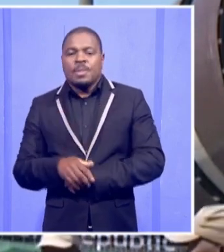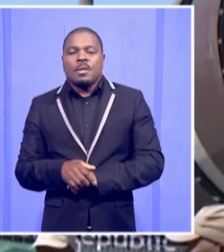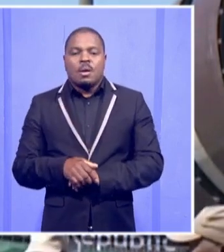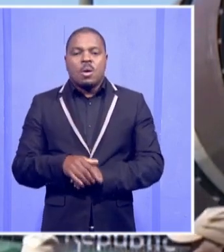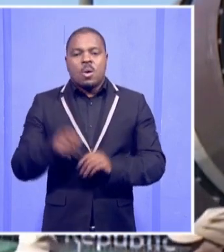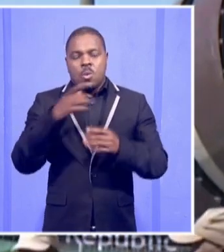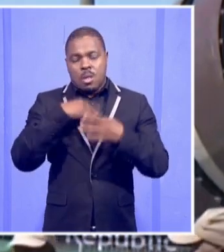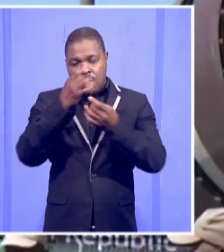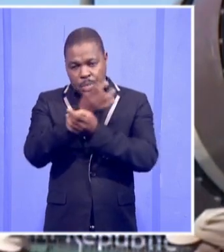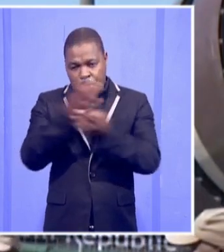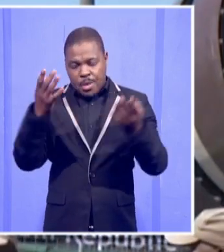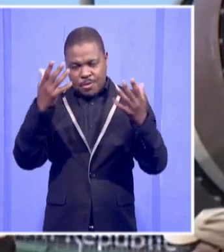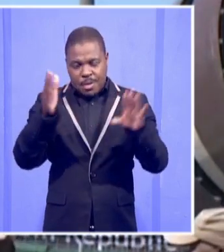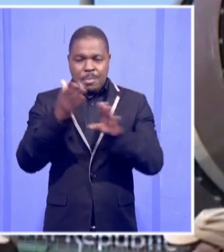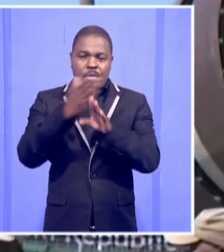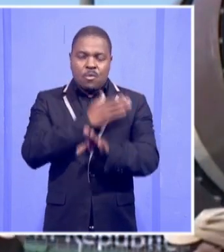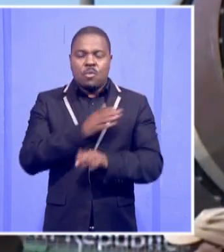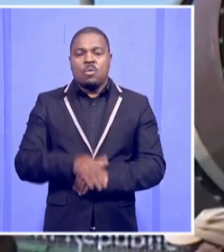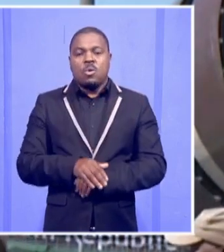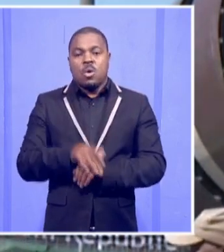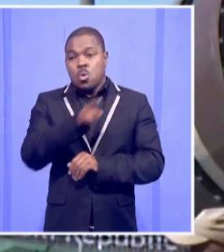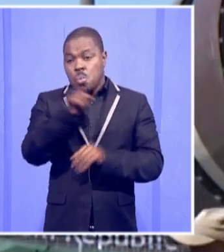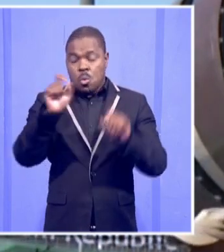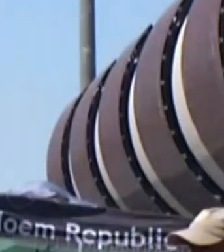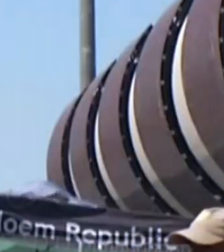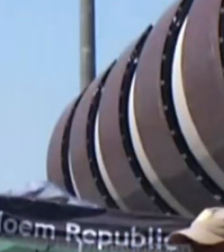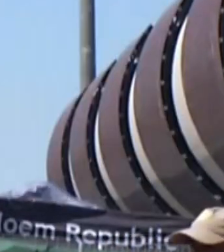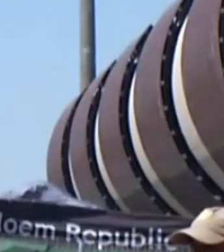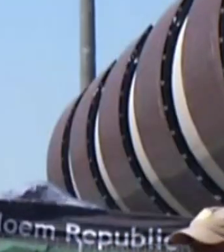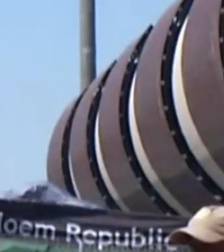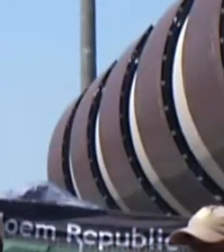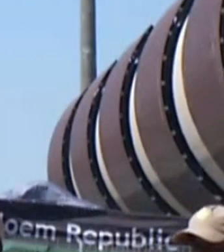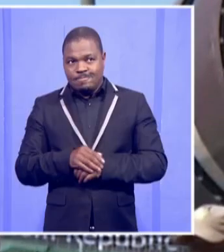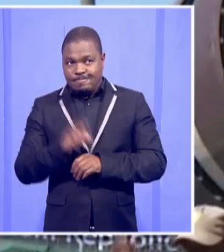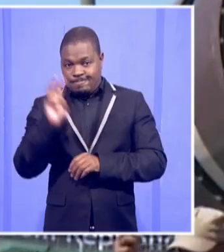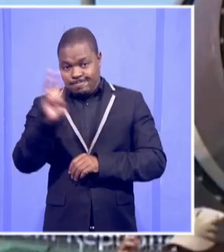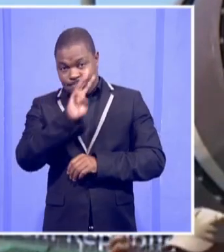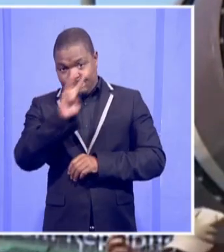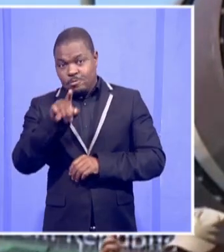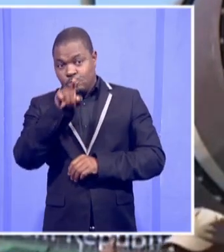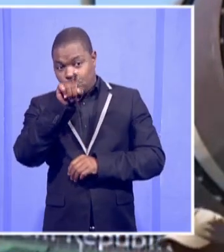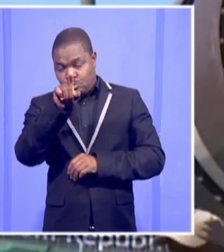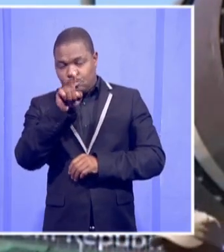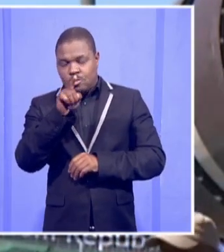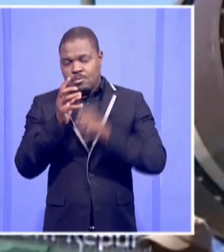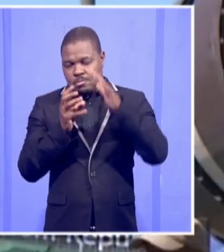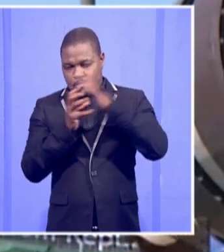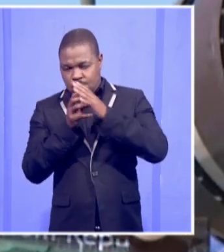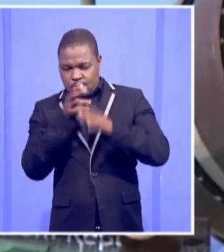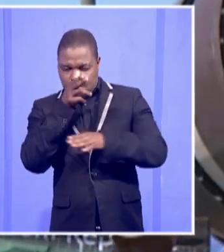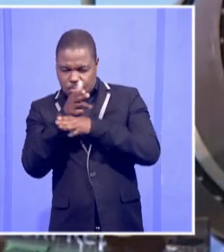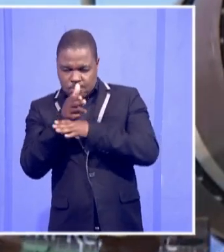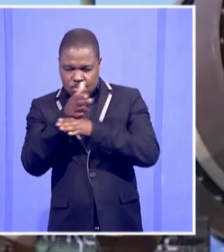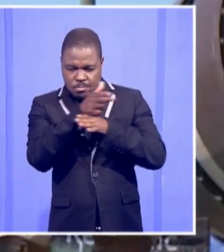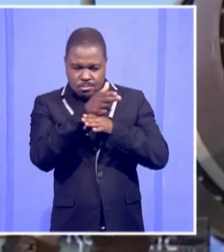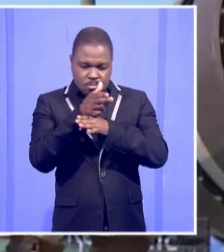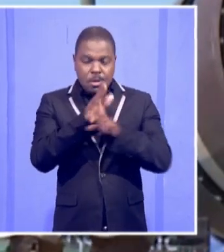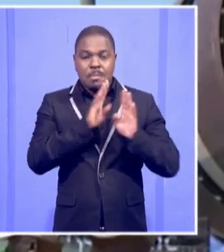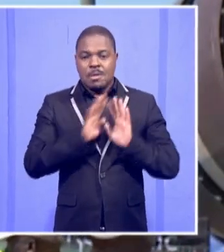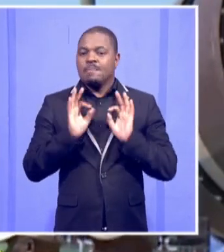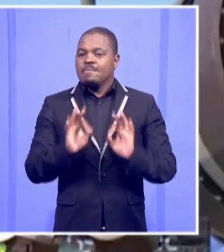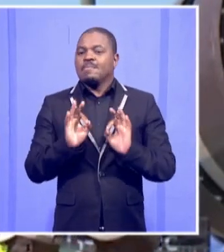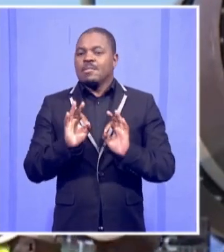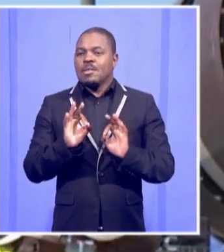messages before, just to alert people that you are under surveillance. Please behave, cooperate, and deal